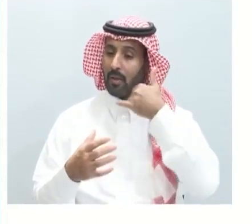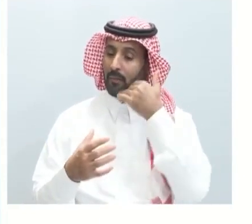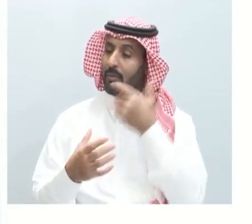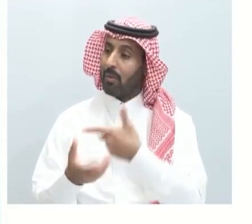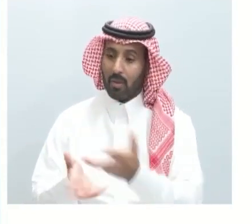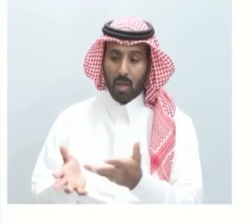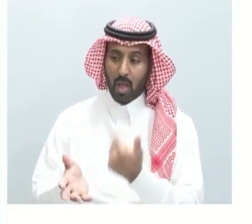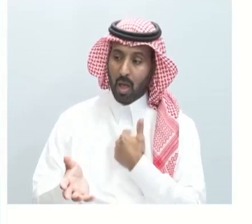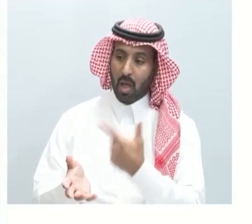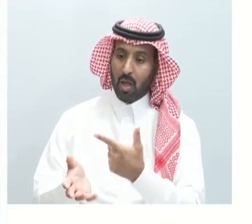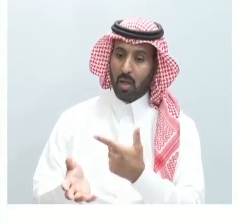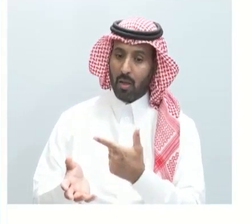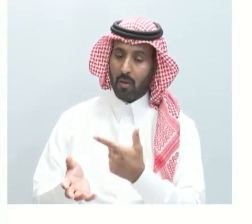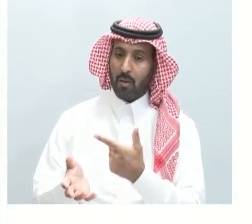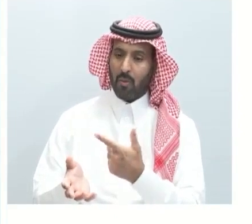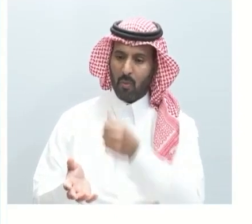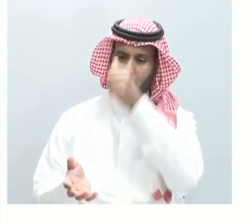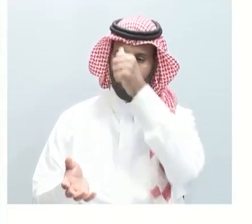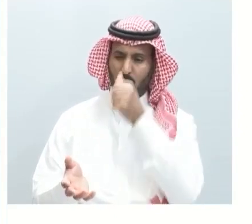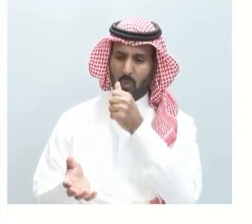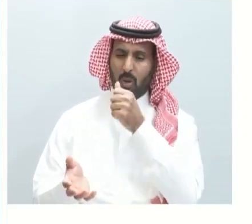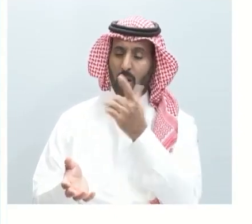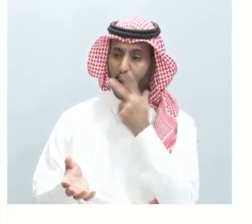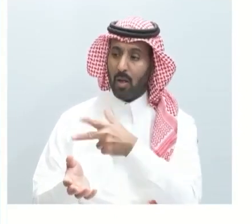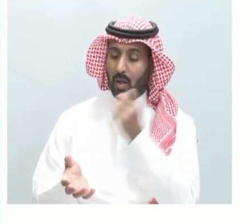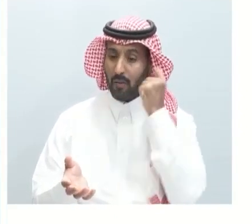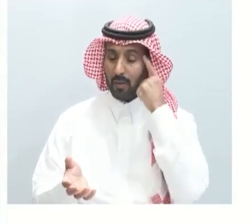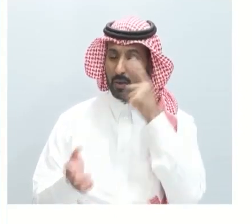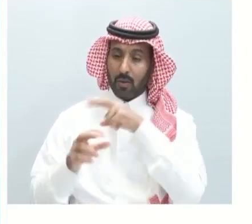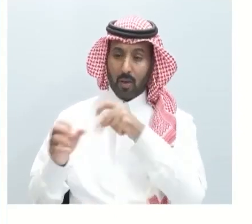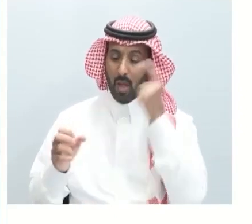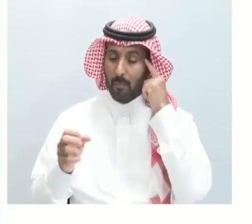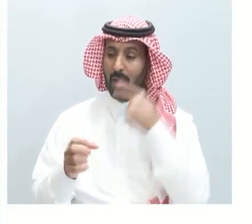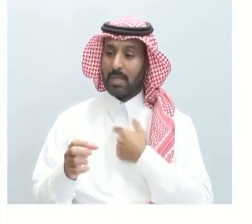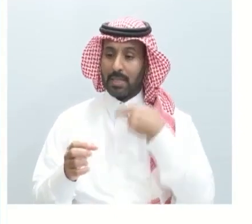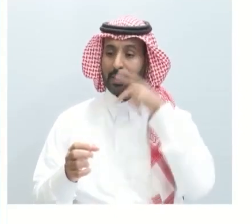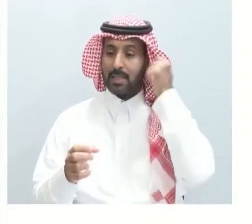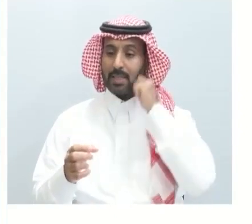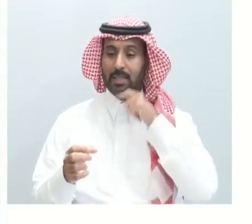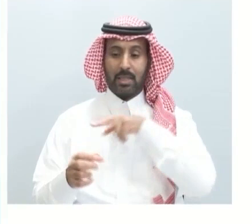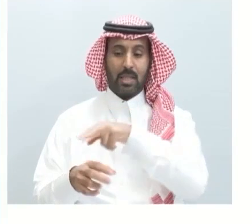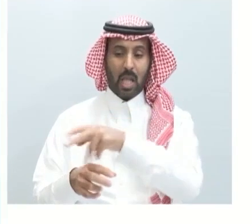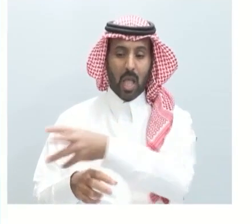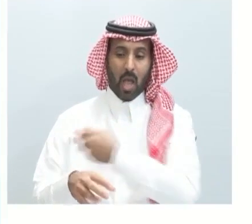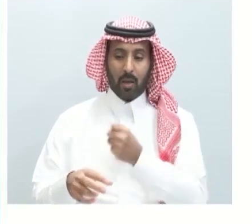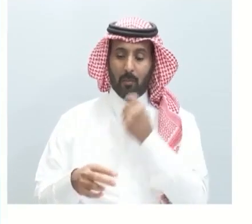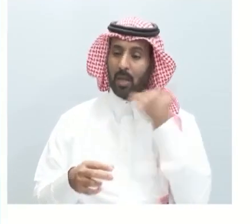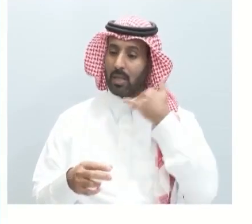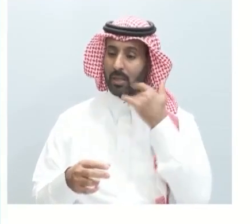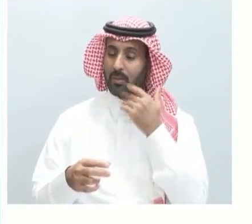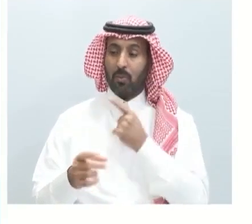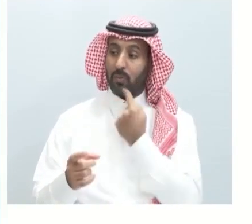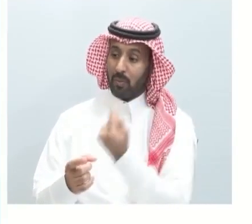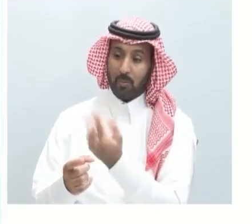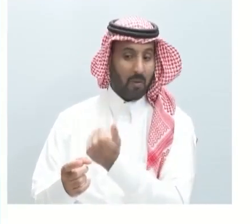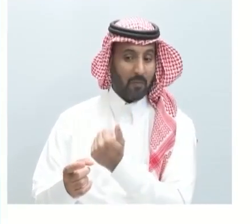it I again when I find out that my sister had taken my cell phone without my permission